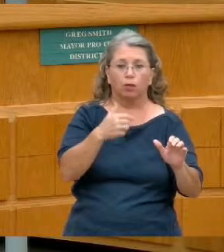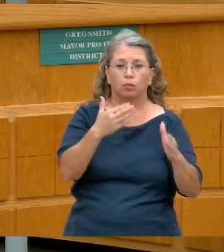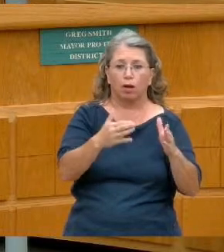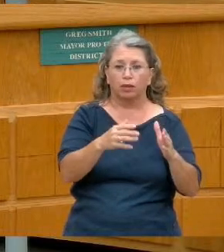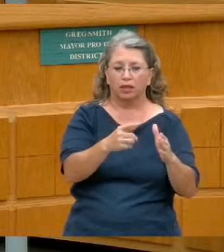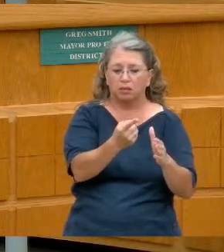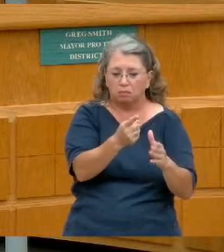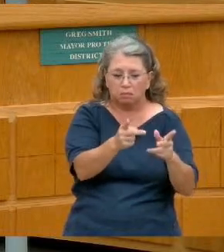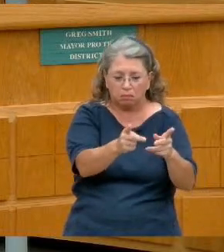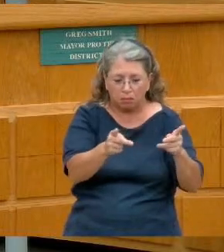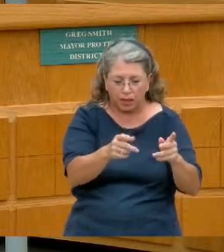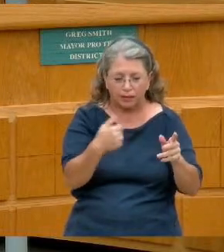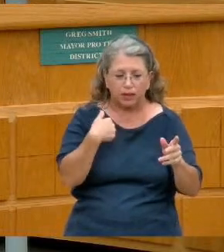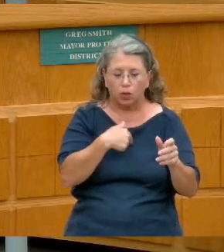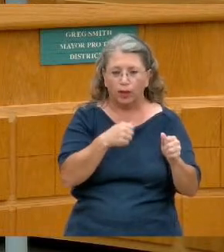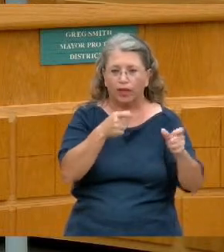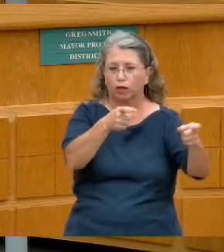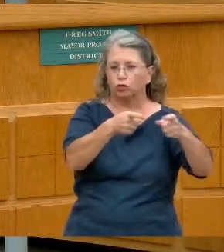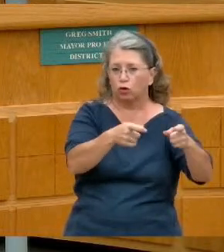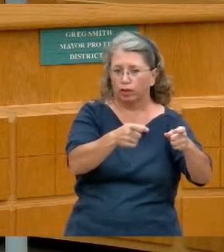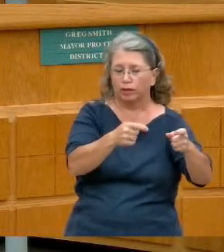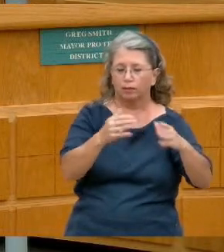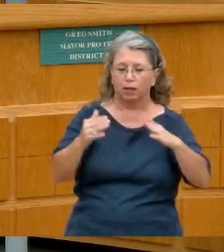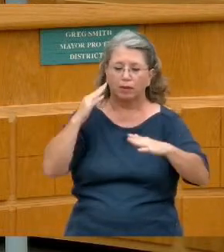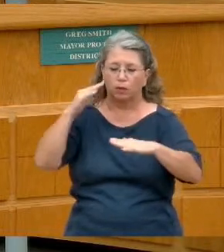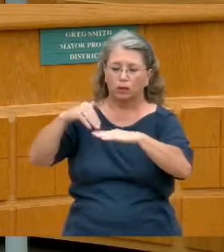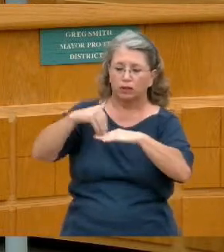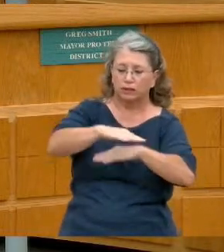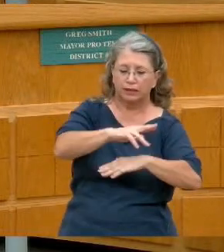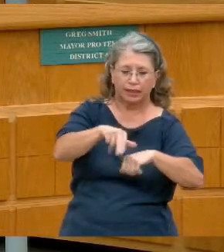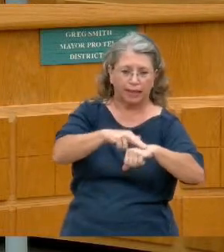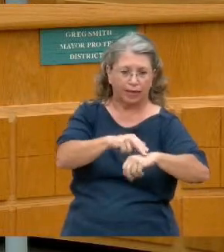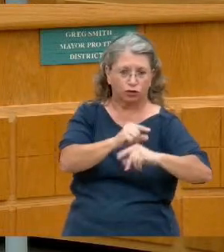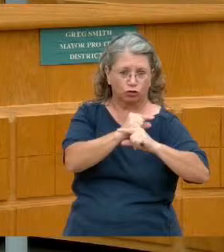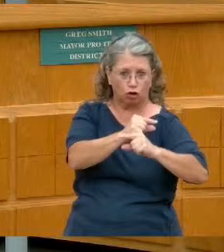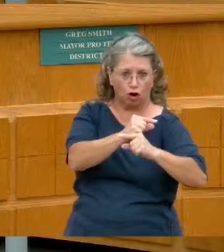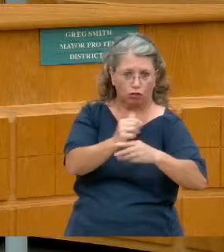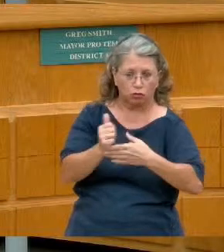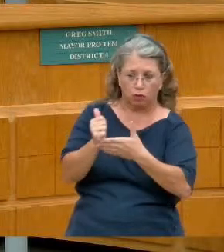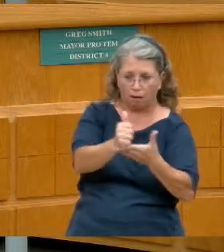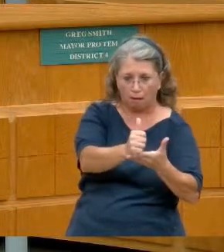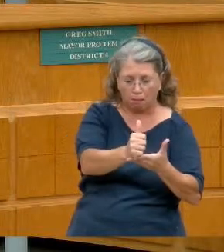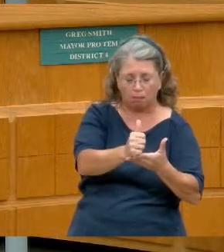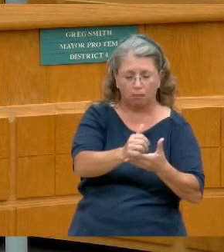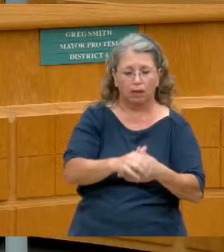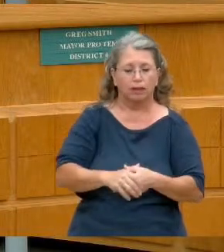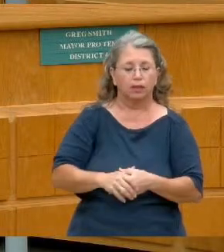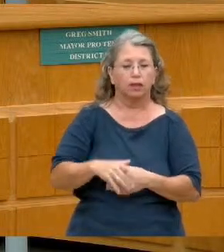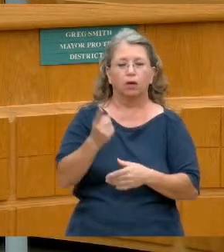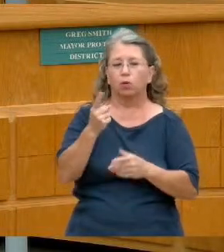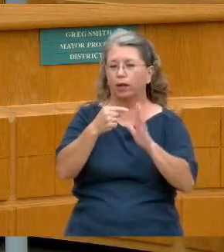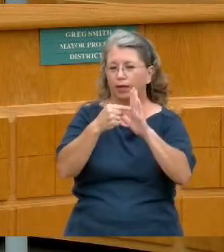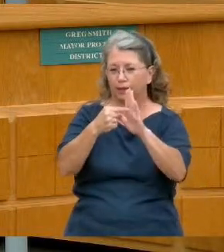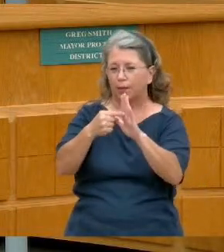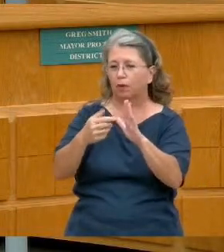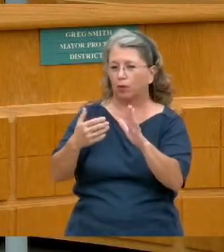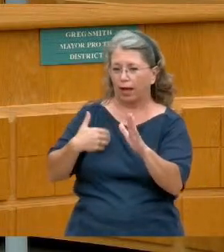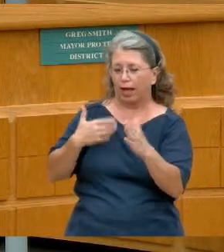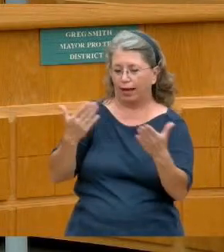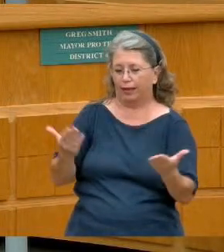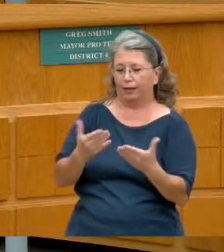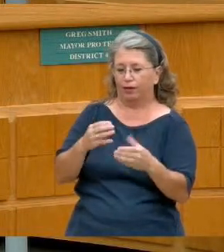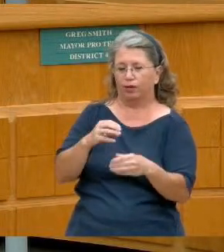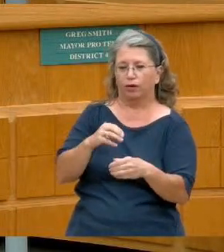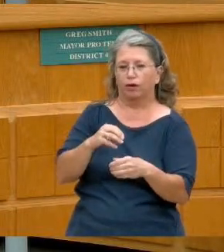missioned to go to a particular area of Texas and help with that. One example of this type of flare-up we had here in